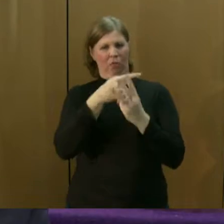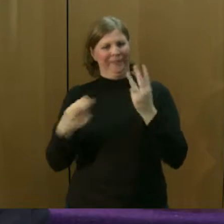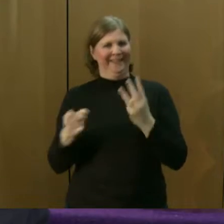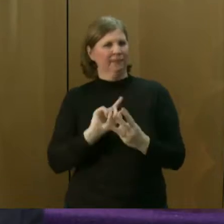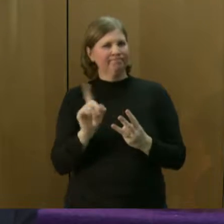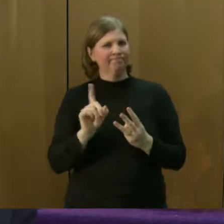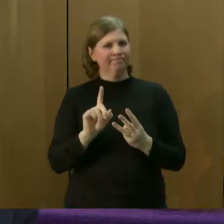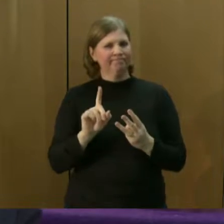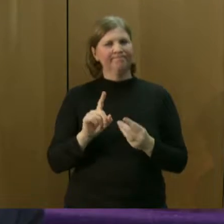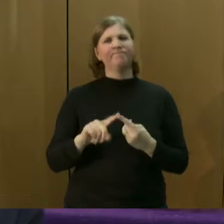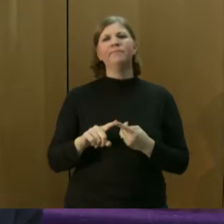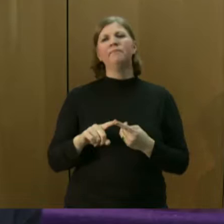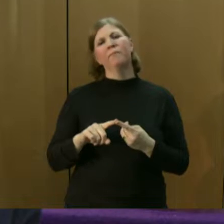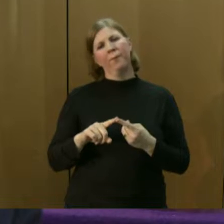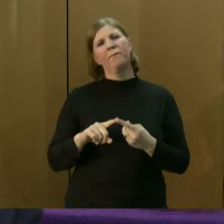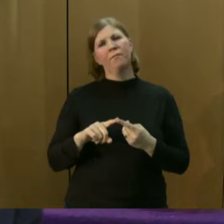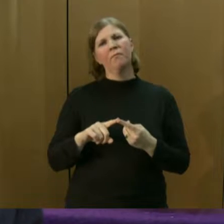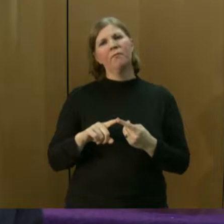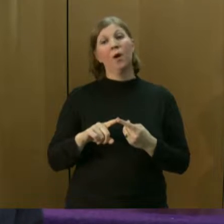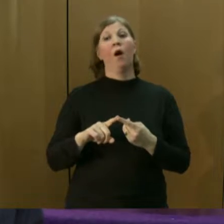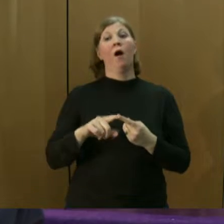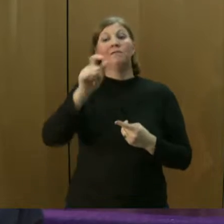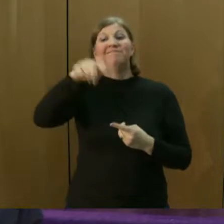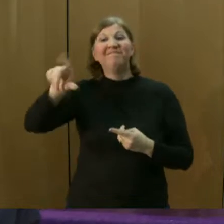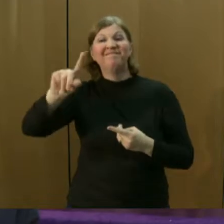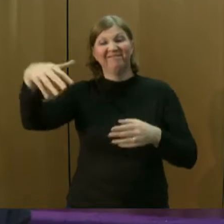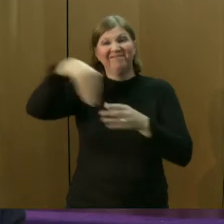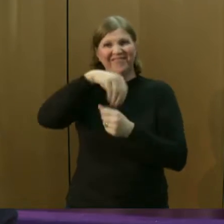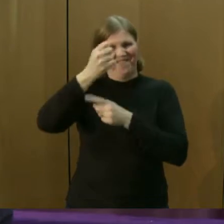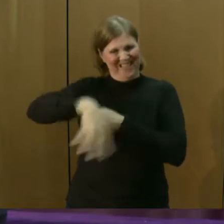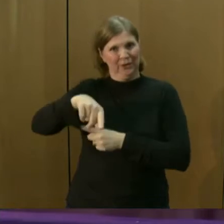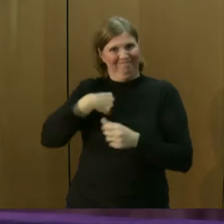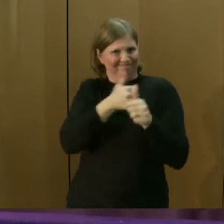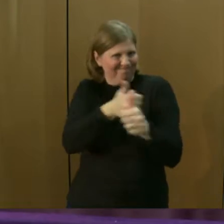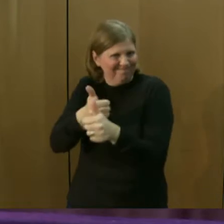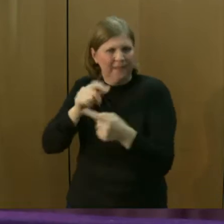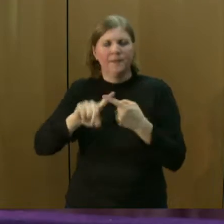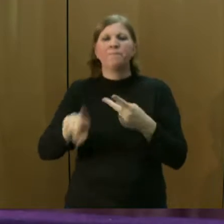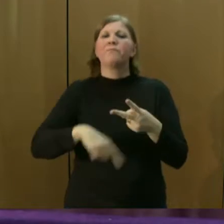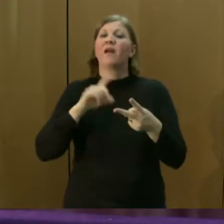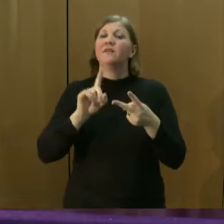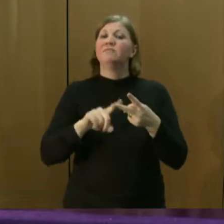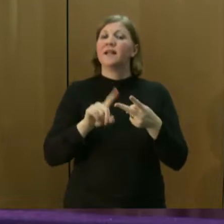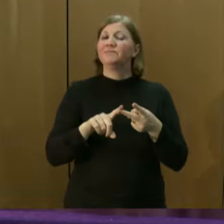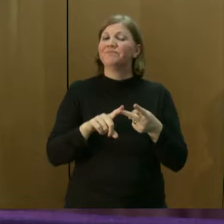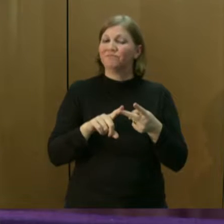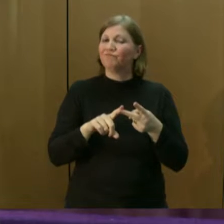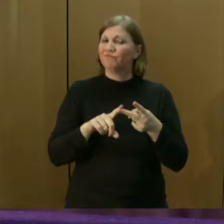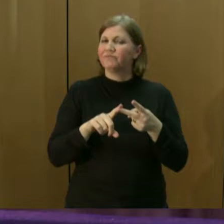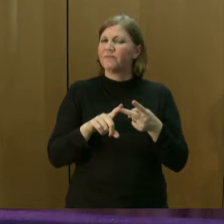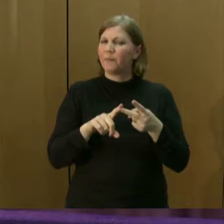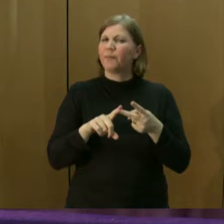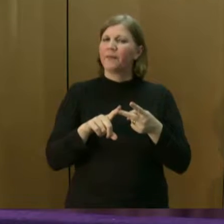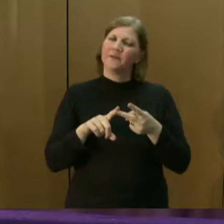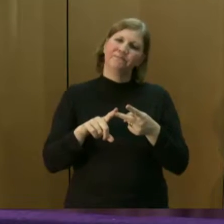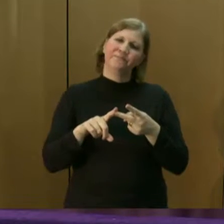in this context, to support everyone who takes part in the Fringe. Secondly, to produce and provide accurate,